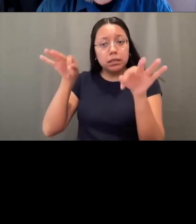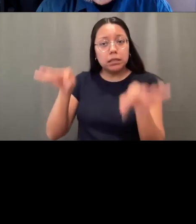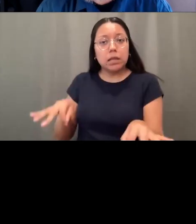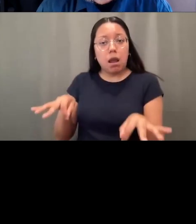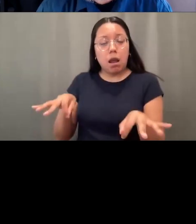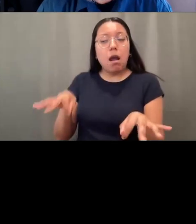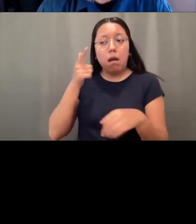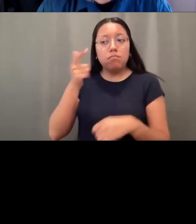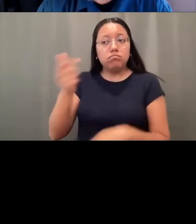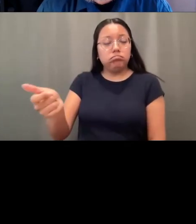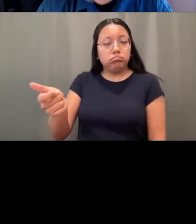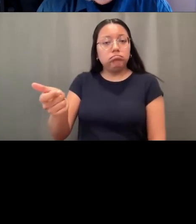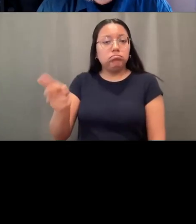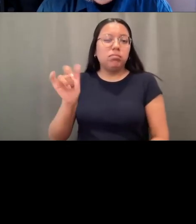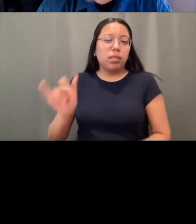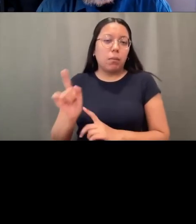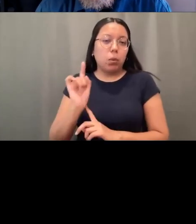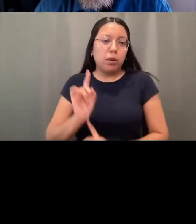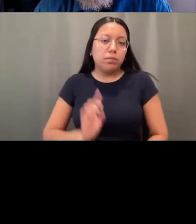that they got in that moment.